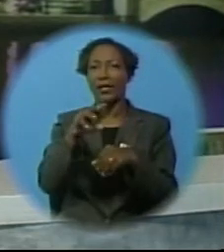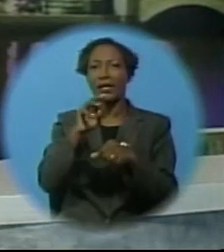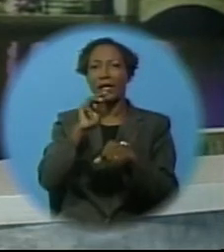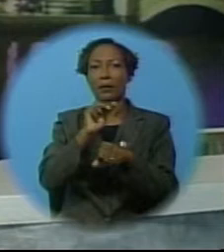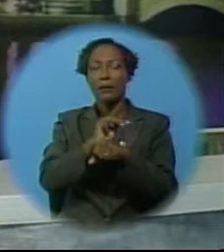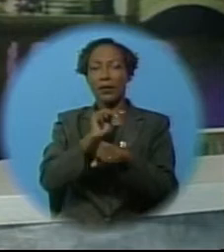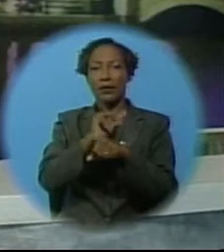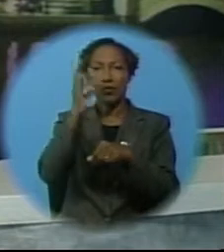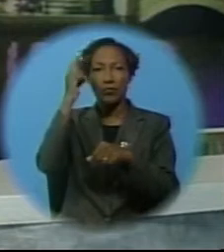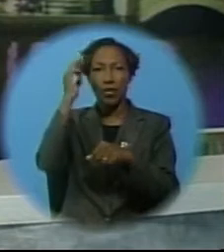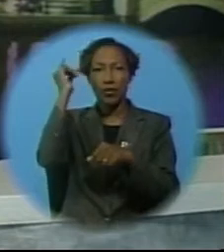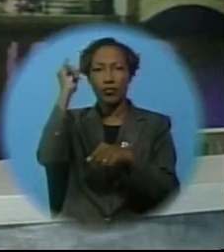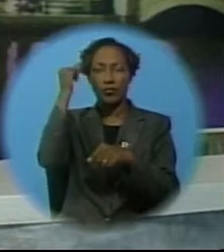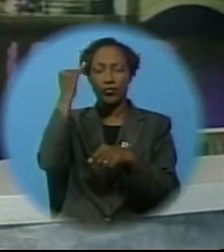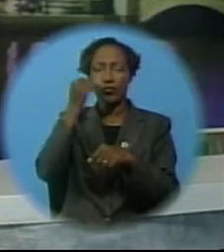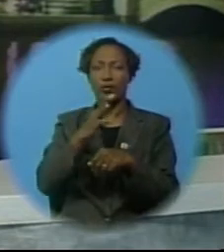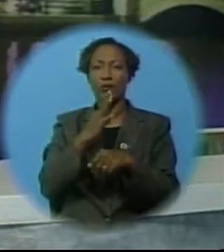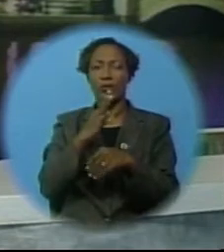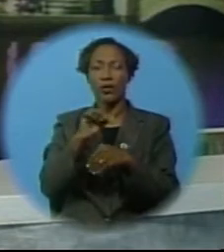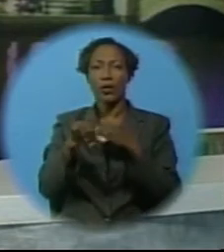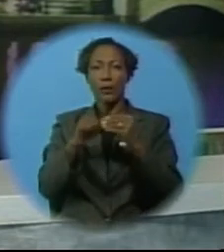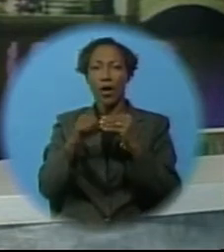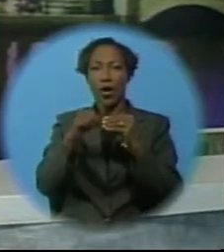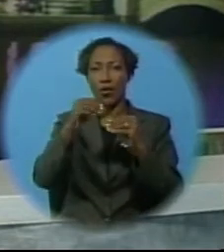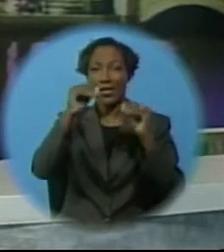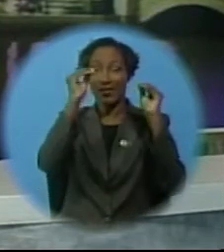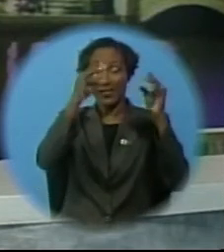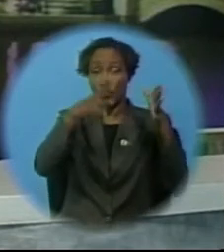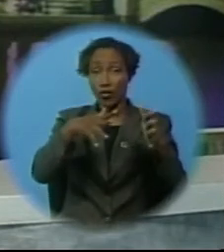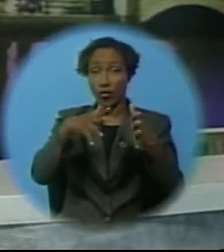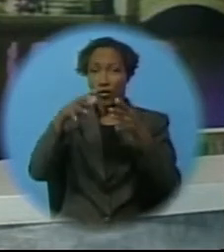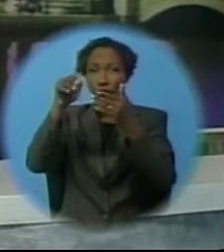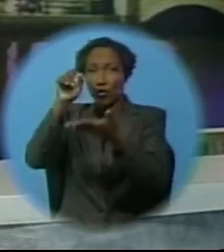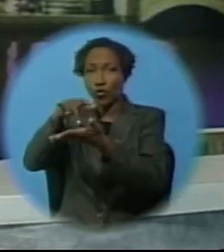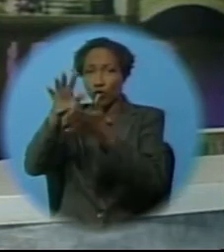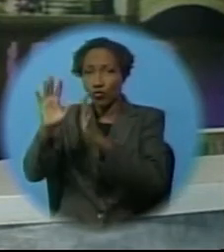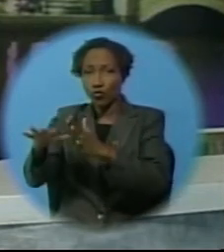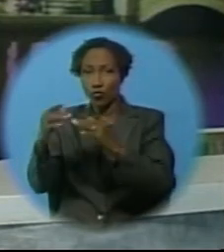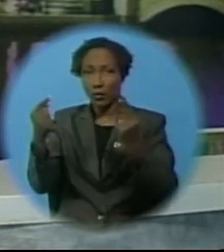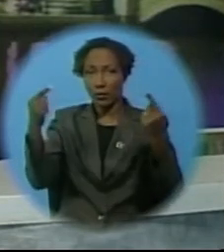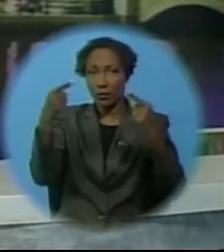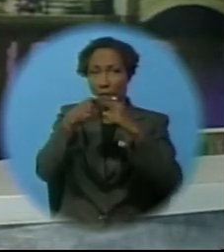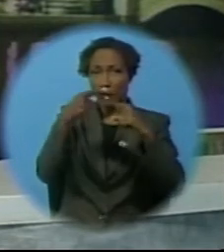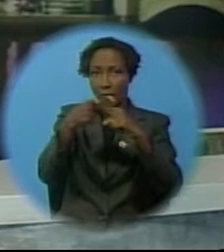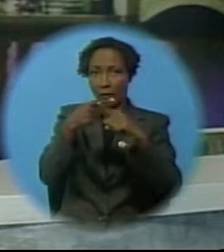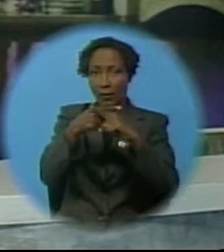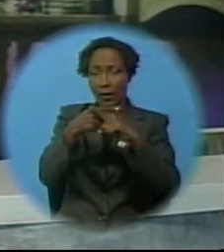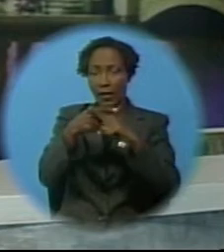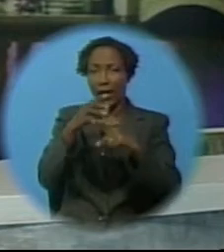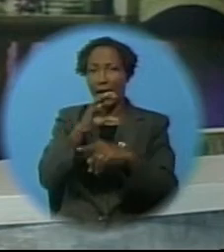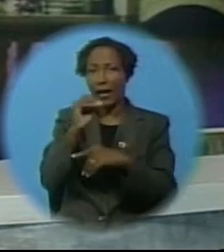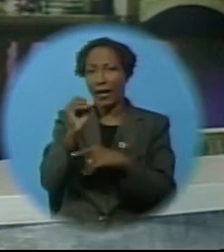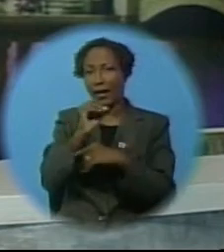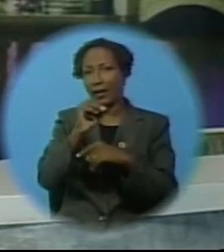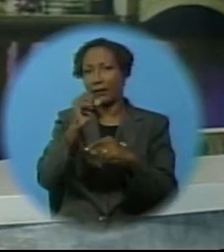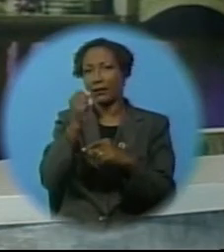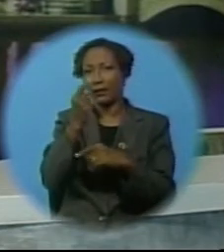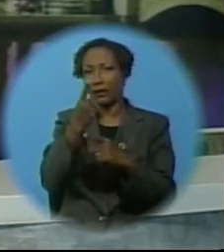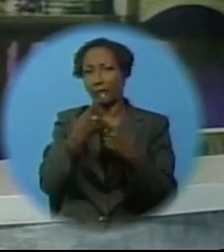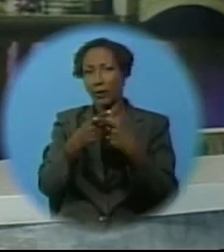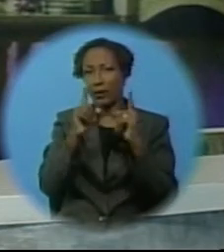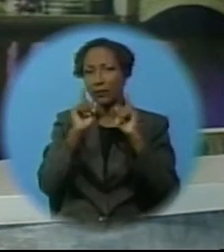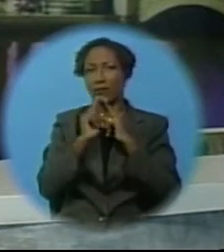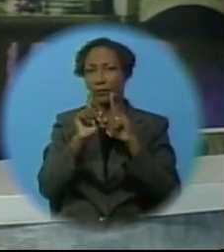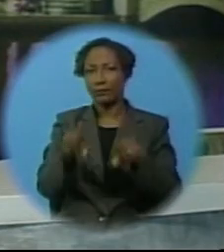recent teacher-student controversies and announced a date for secondary school entrance examination results.